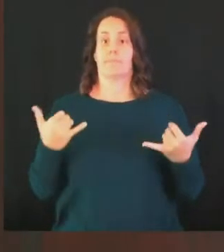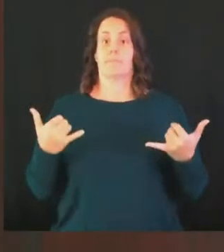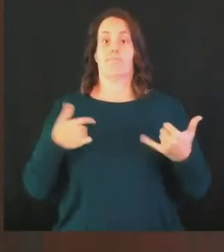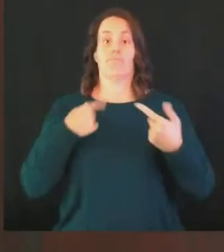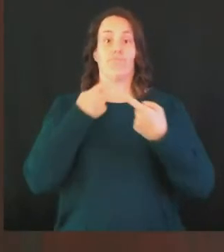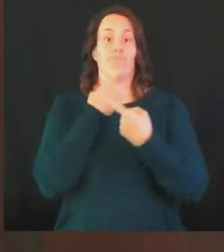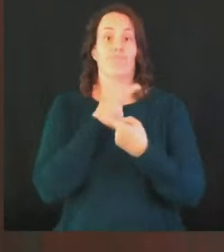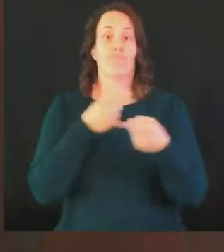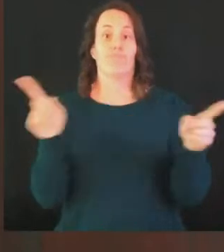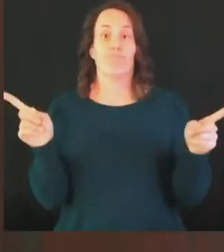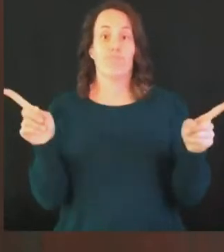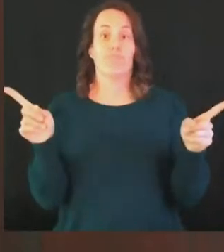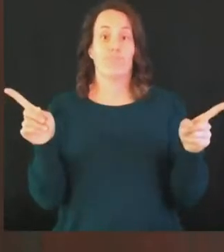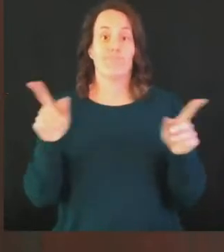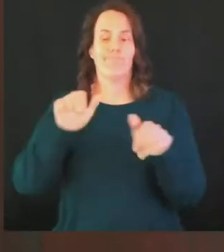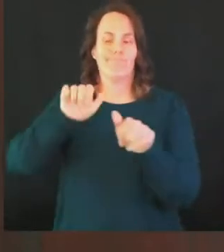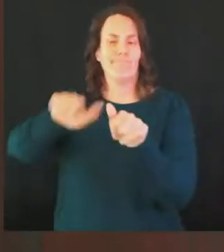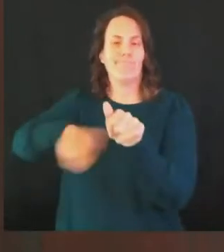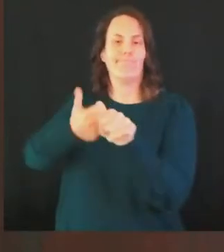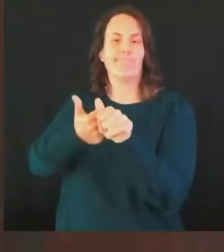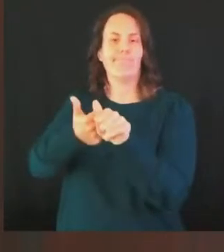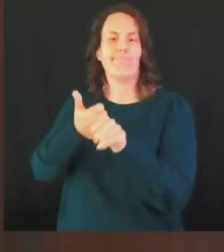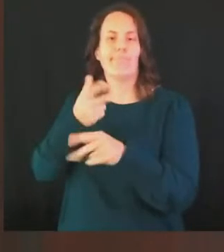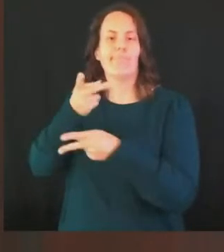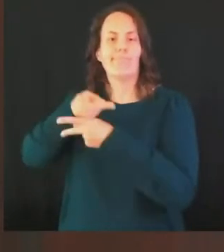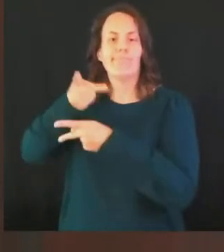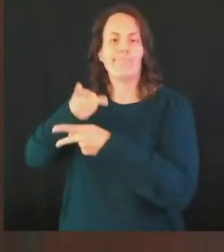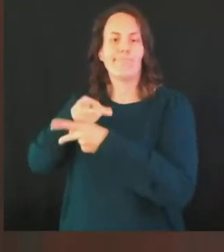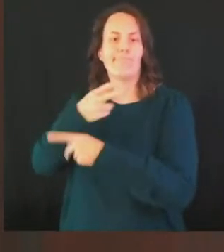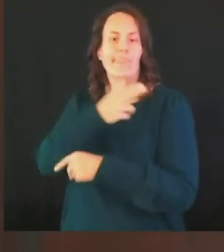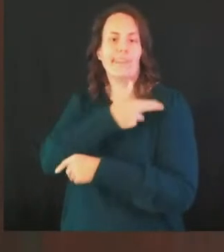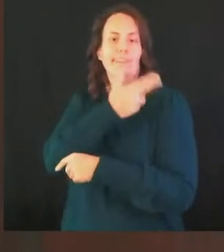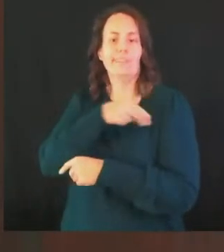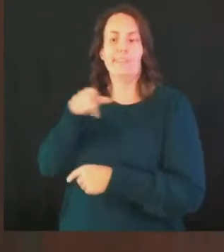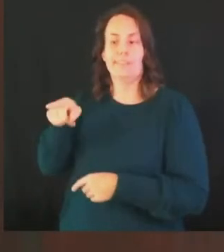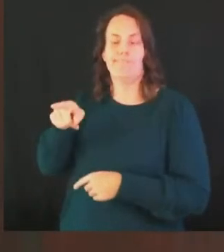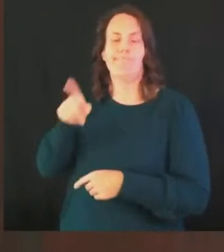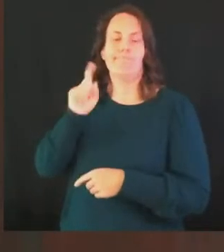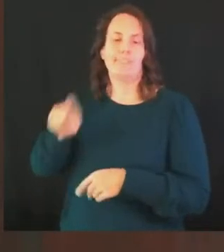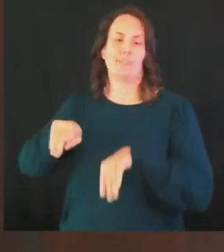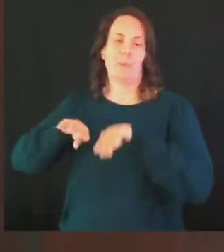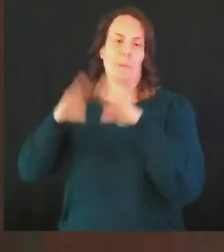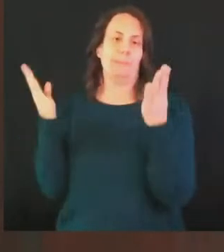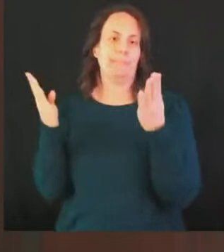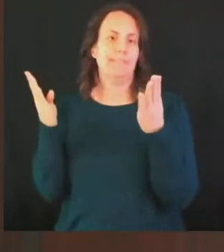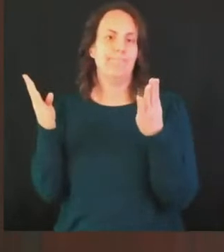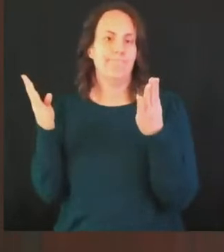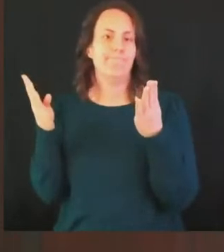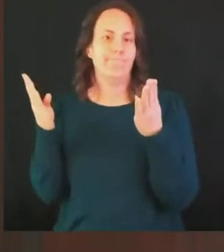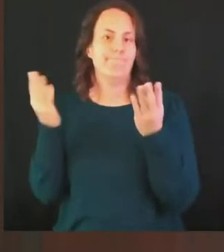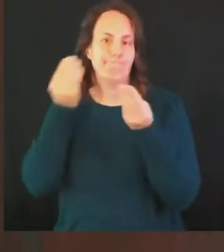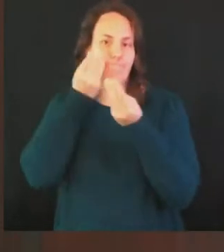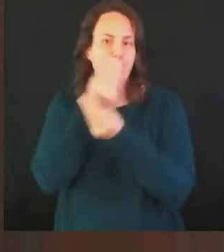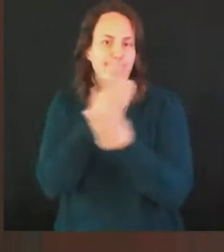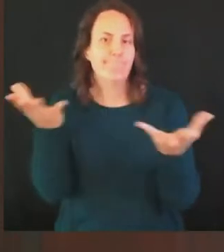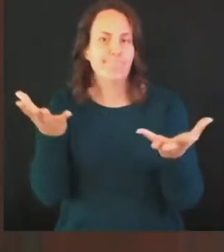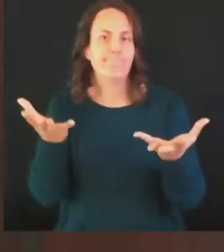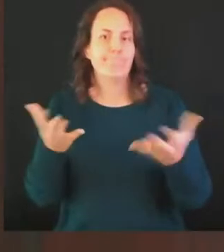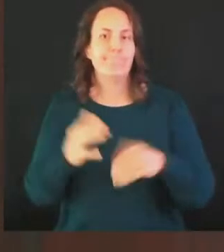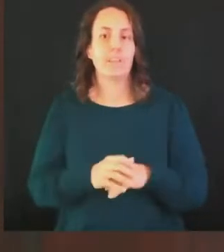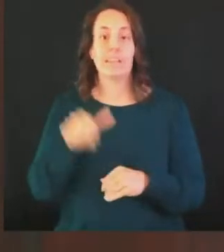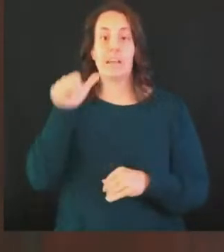state. Yesterday, I warned that our healthcare systems were teetering and that they are on the